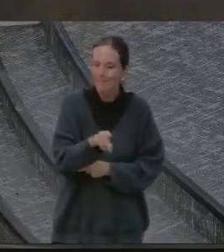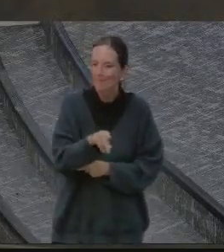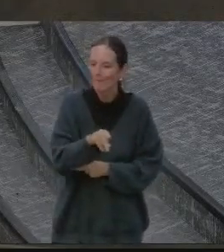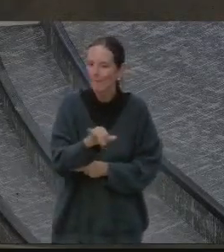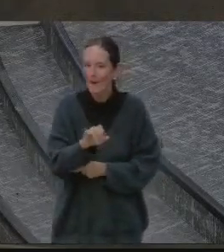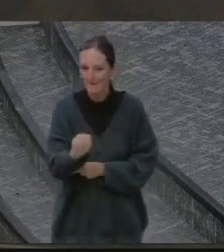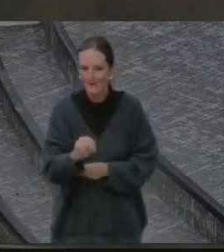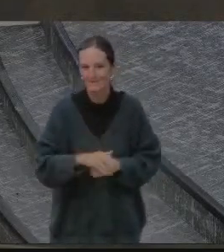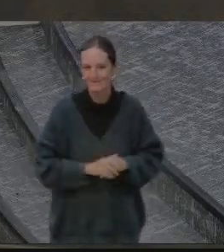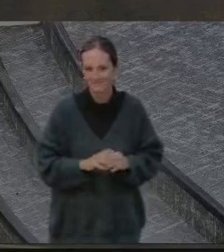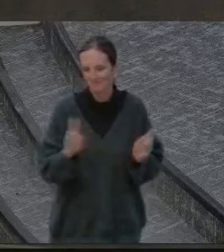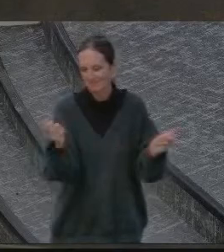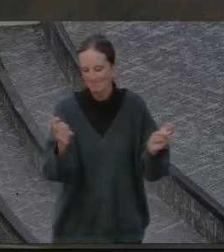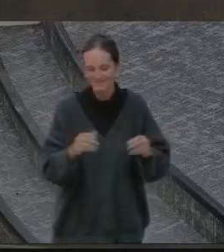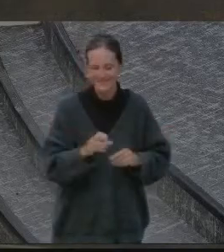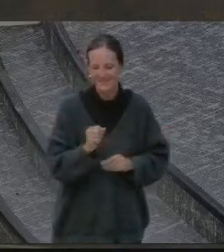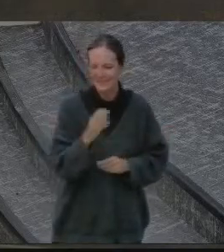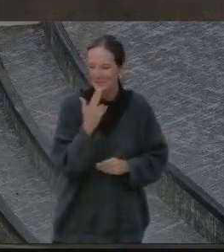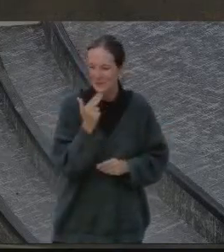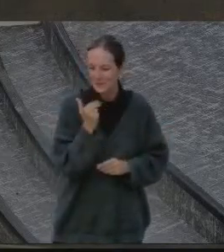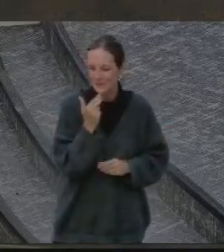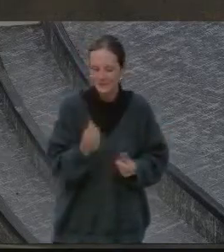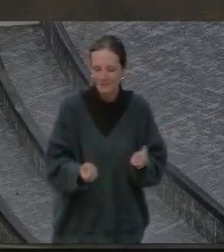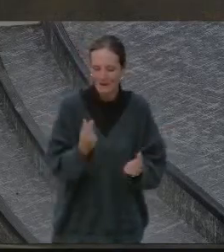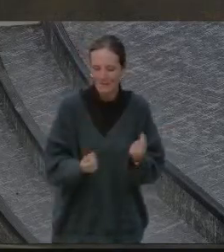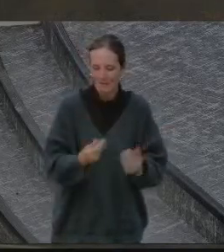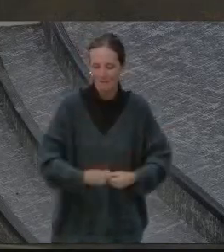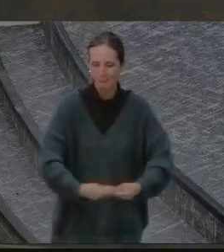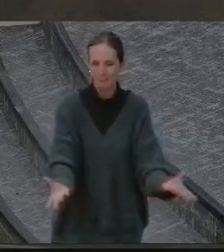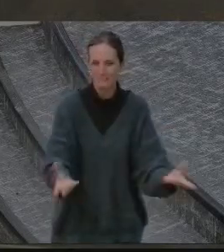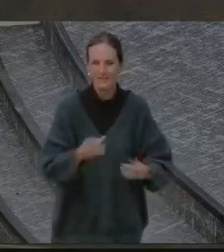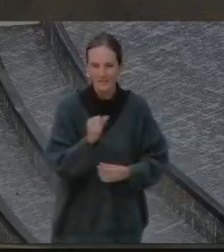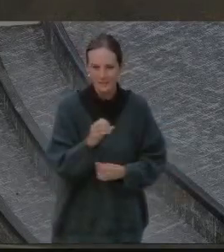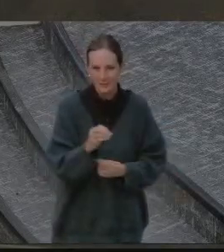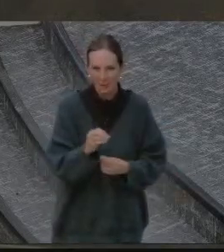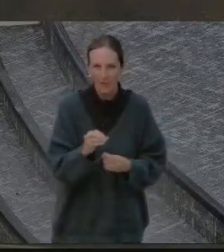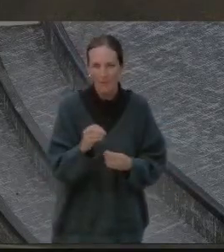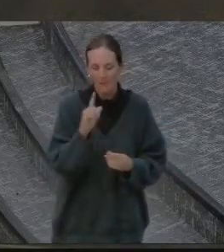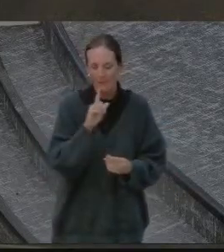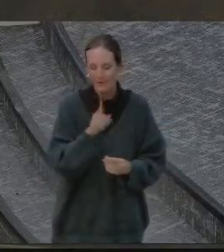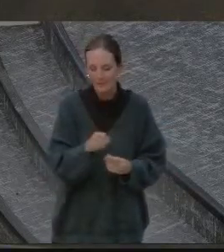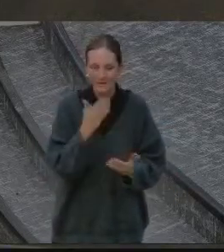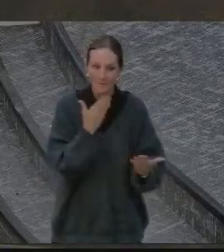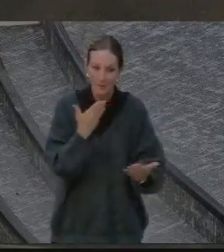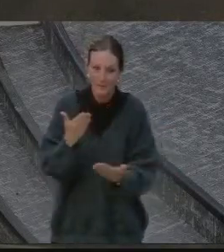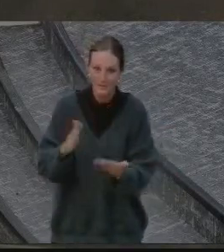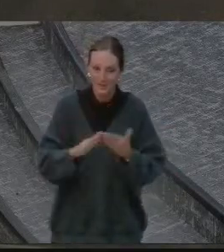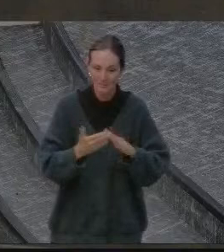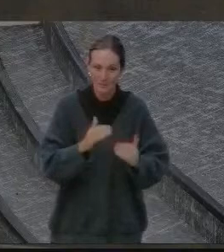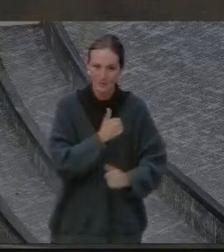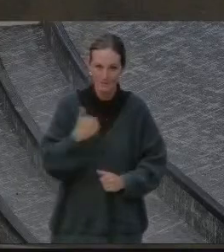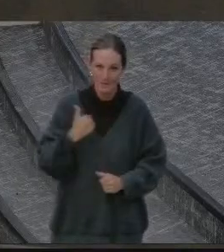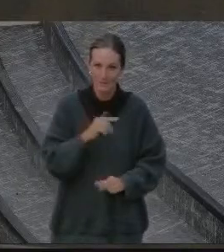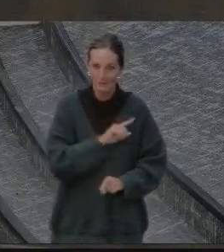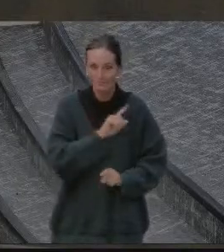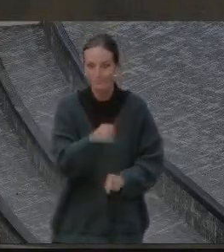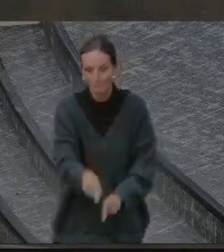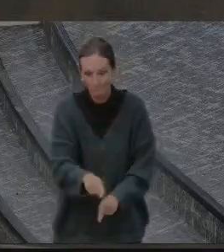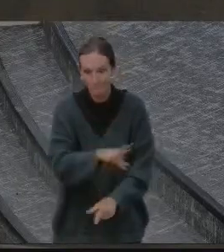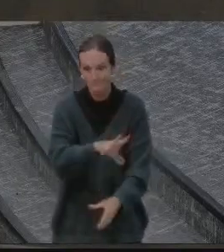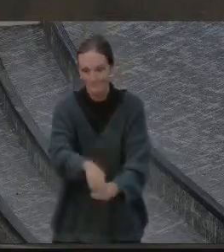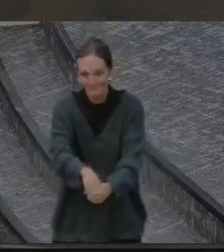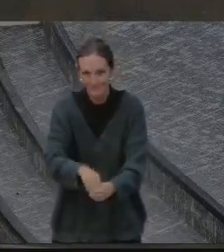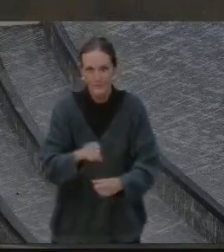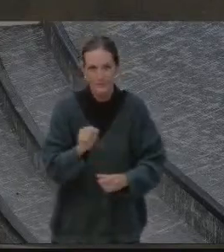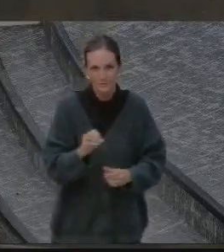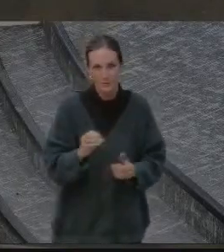did, but we do appreciate the community members going out and being there, and it's always, so I'm hoping we can return